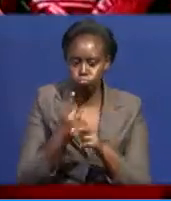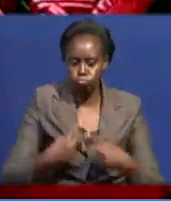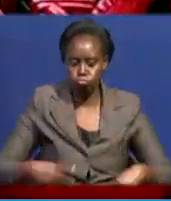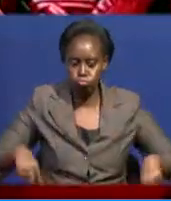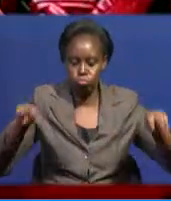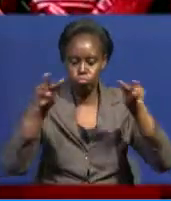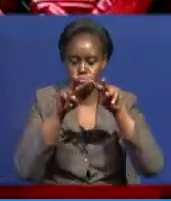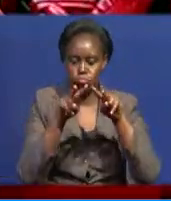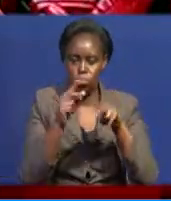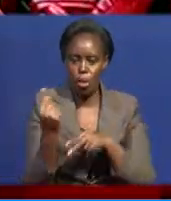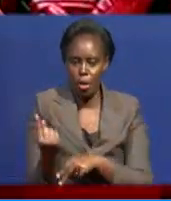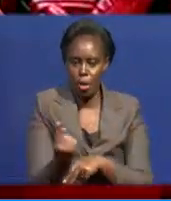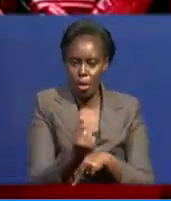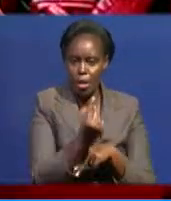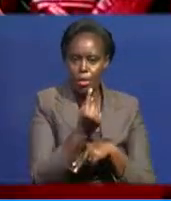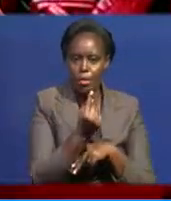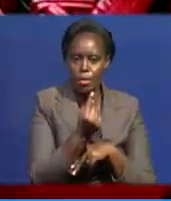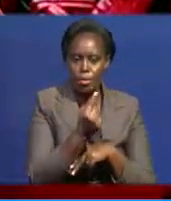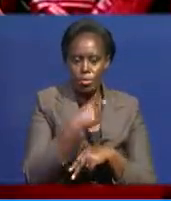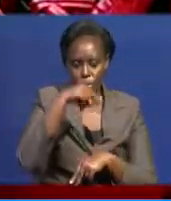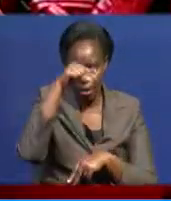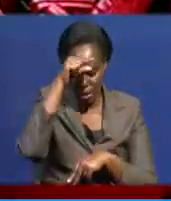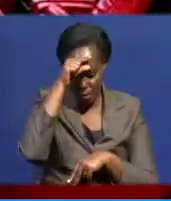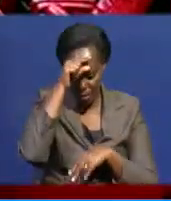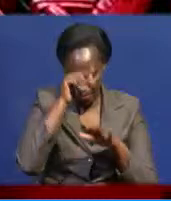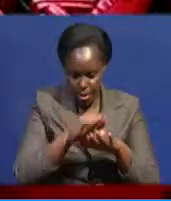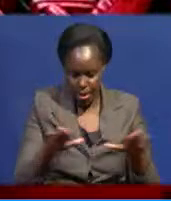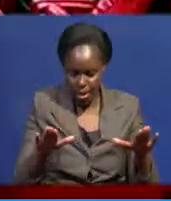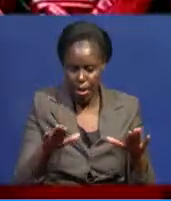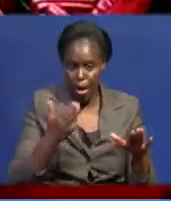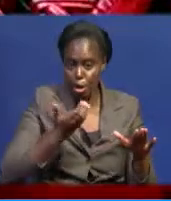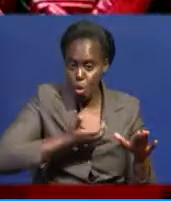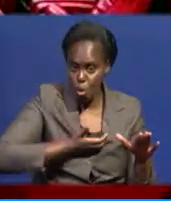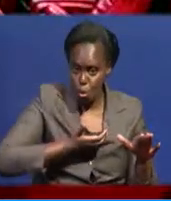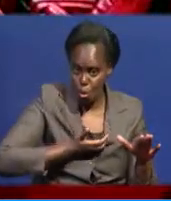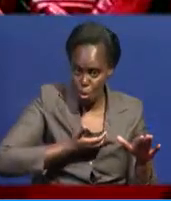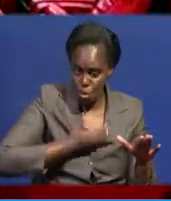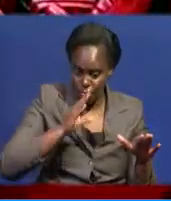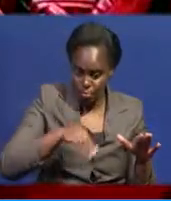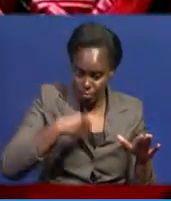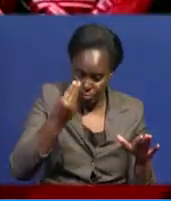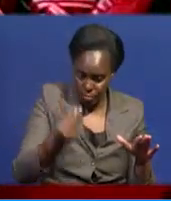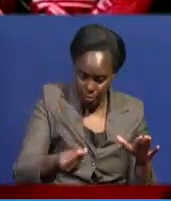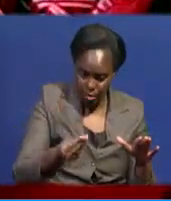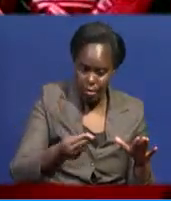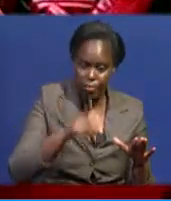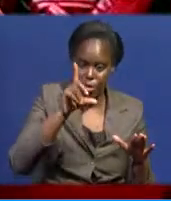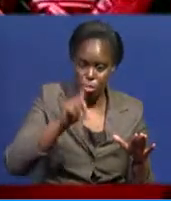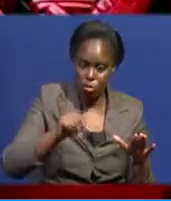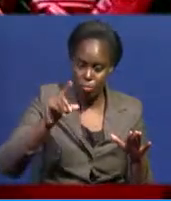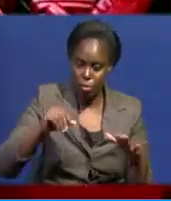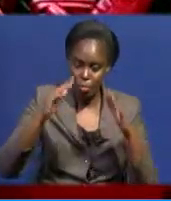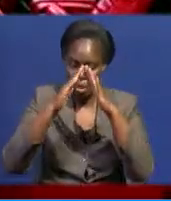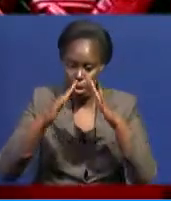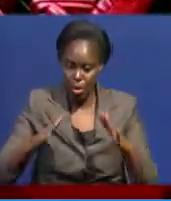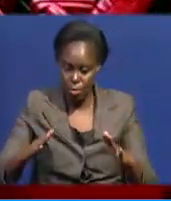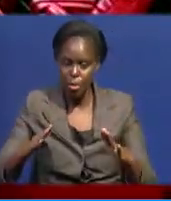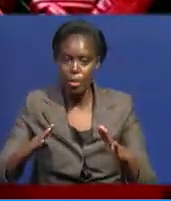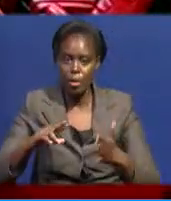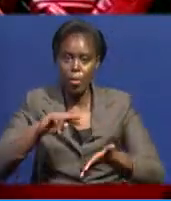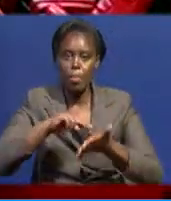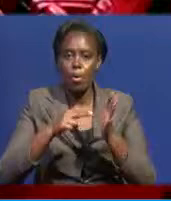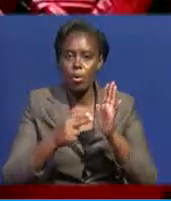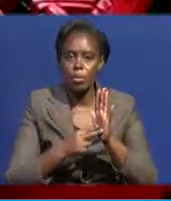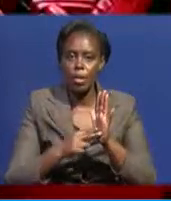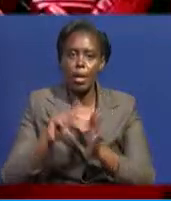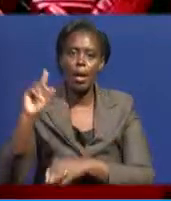of each parcel of government-owned land that has been designated for the affordable housing project in